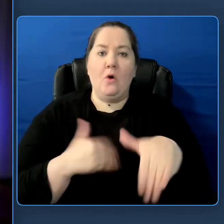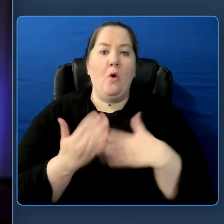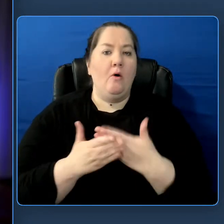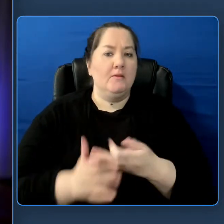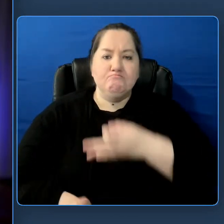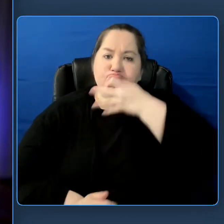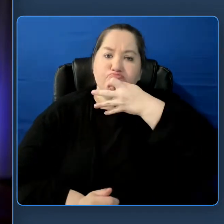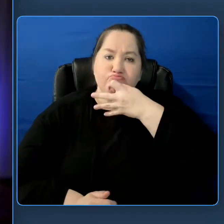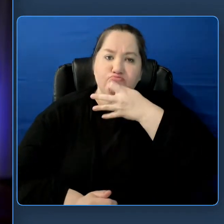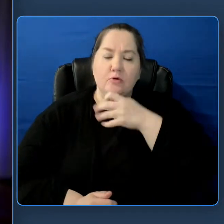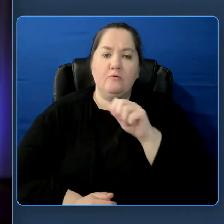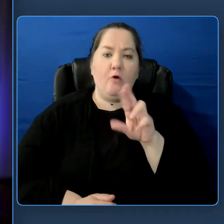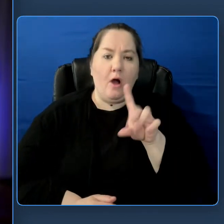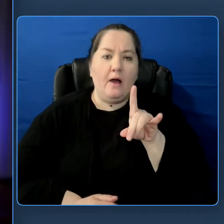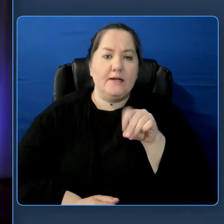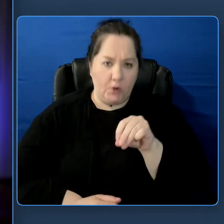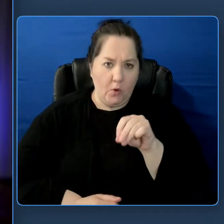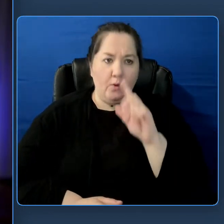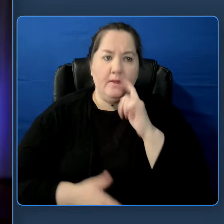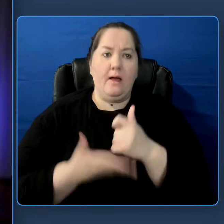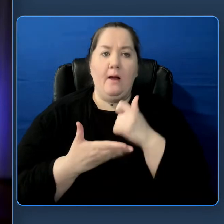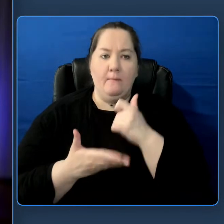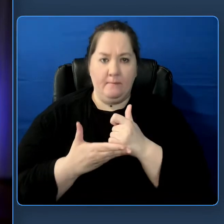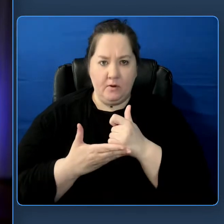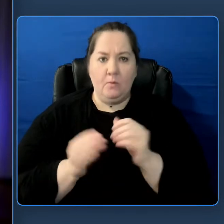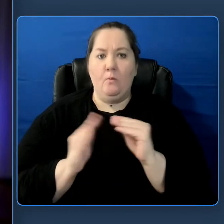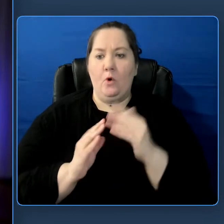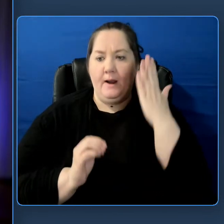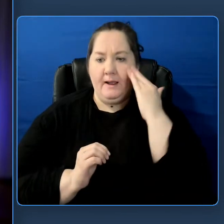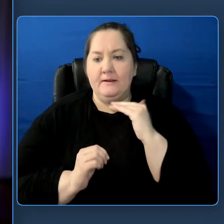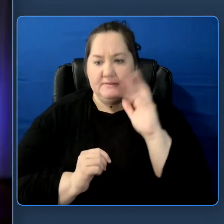audio experts here. They could give you a better heads up.